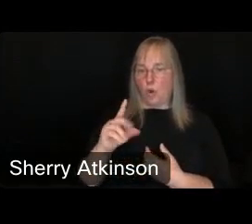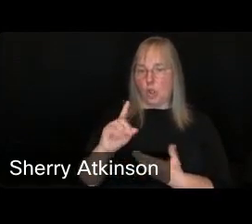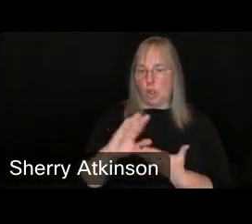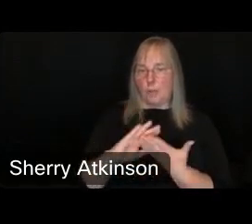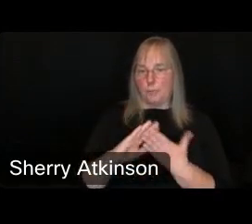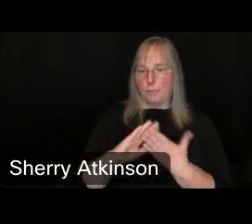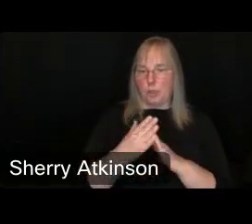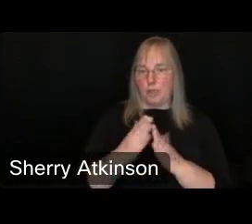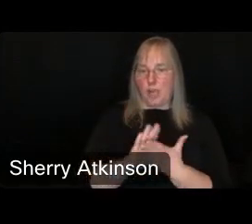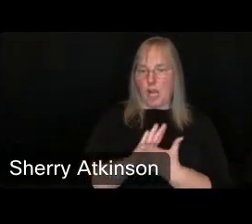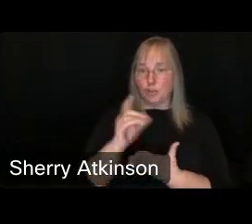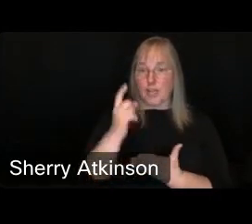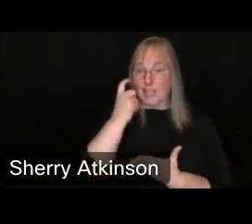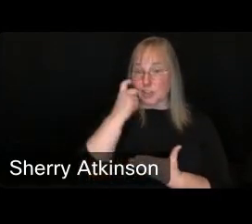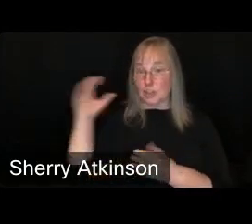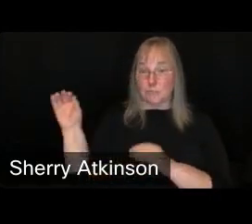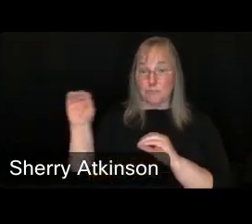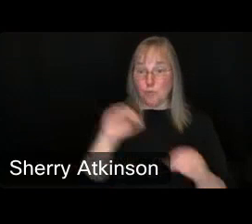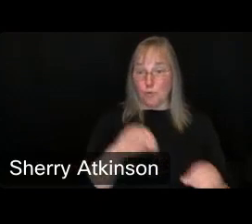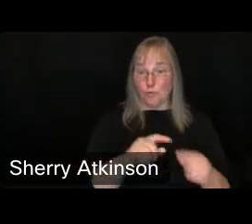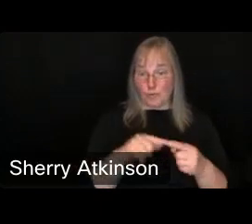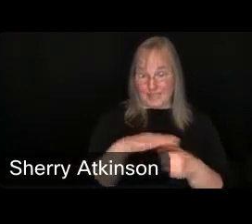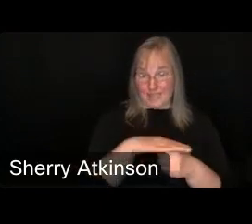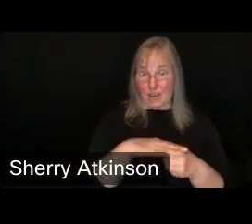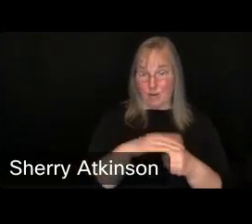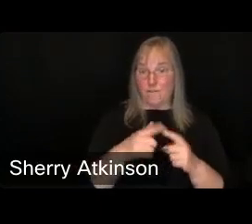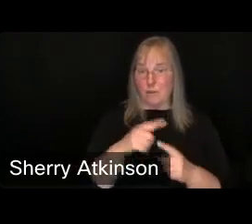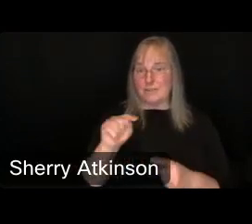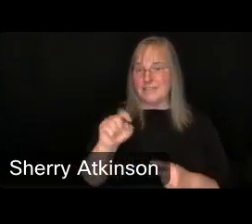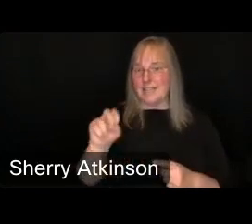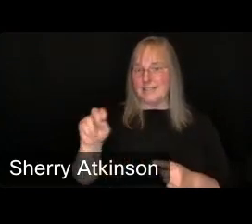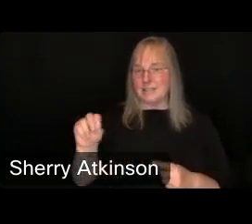the area from Tennessee less than a month ago.